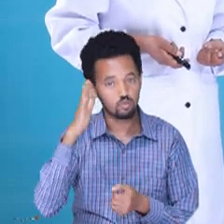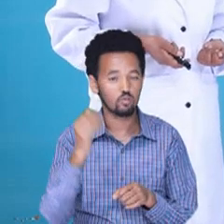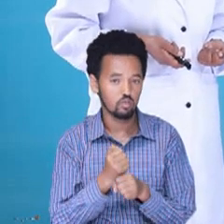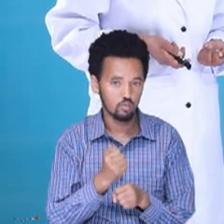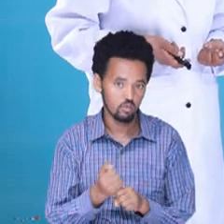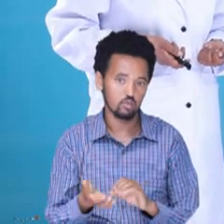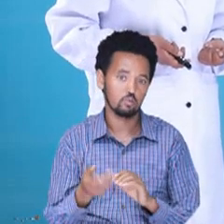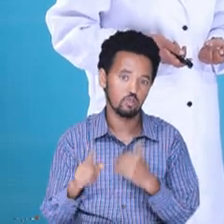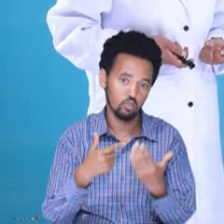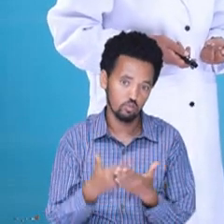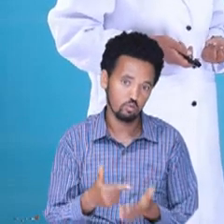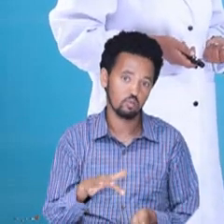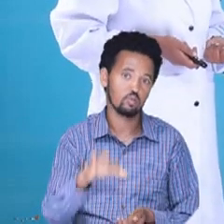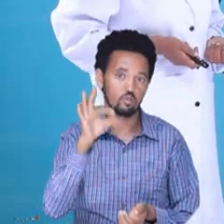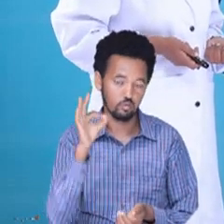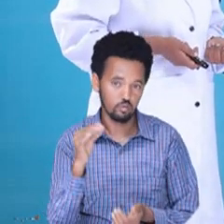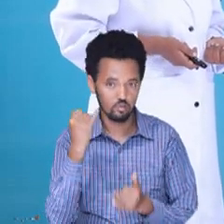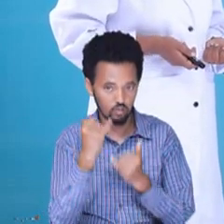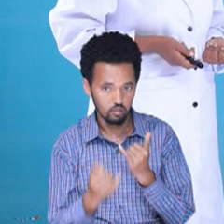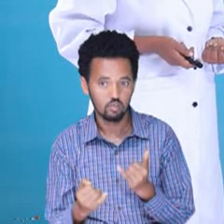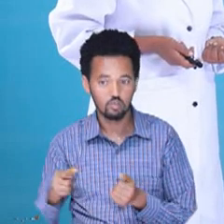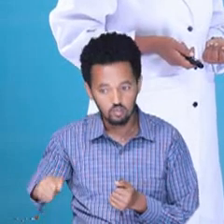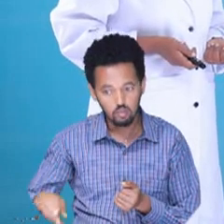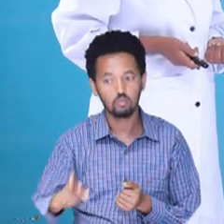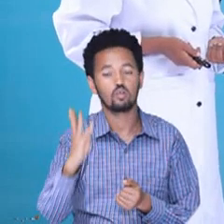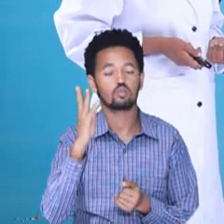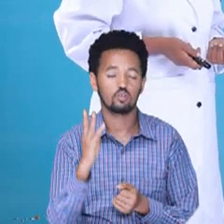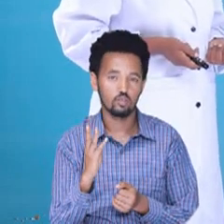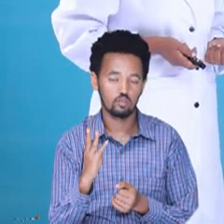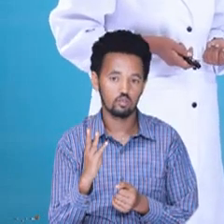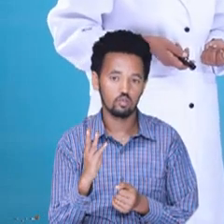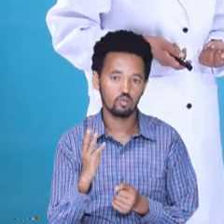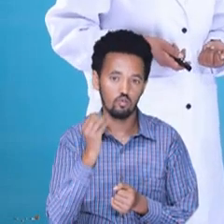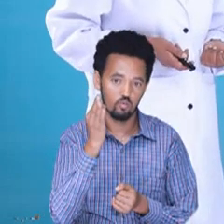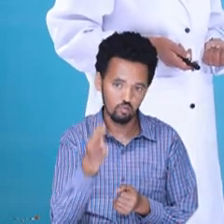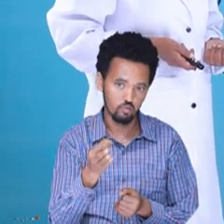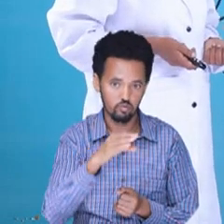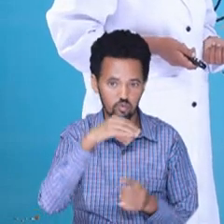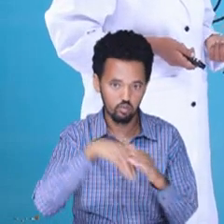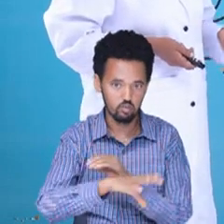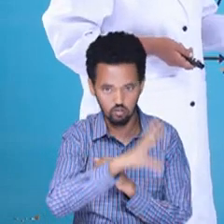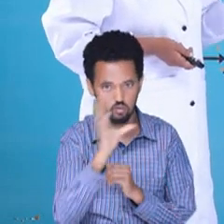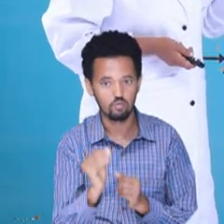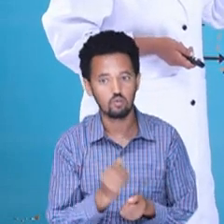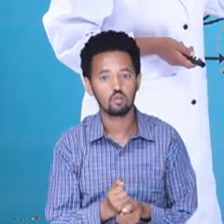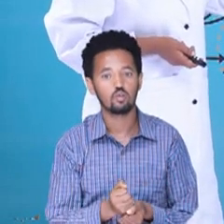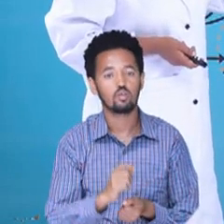Africa. So please do these activities, students.